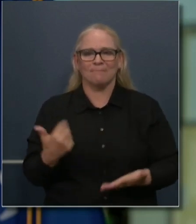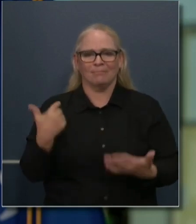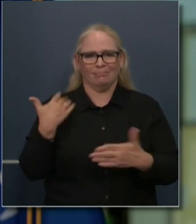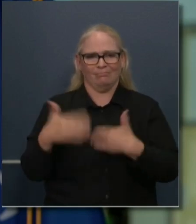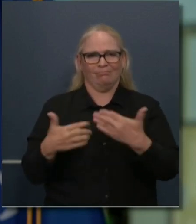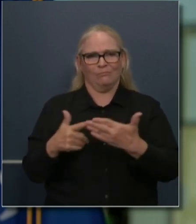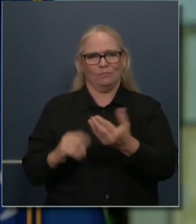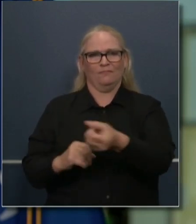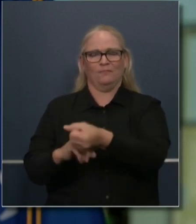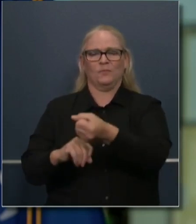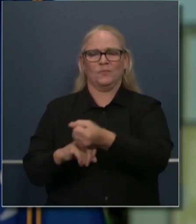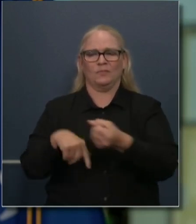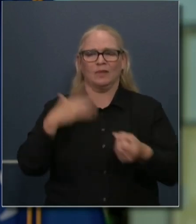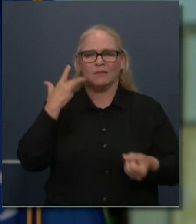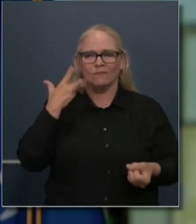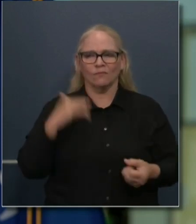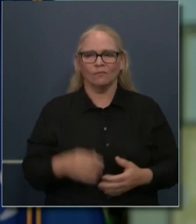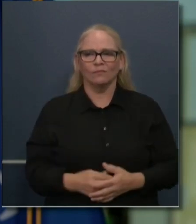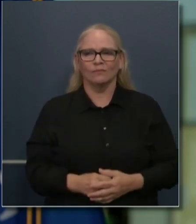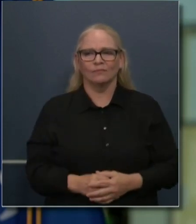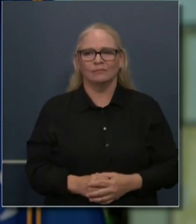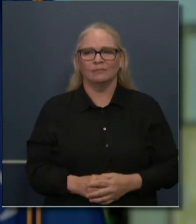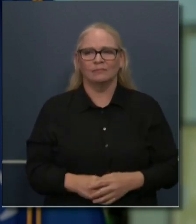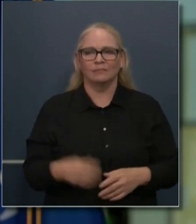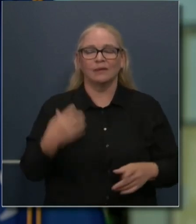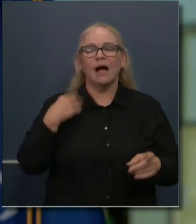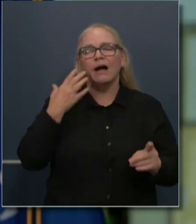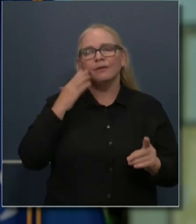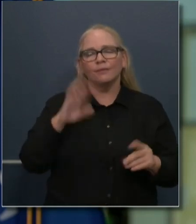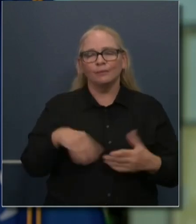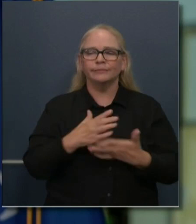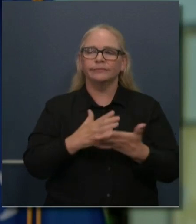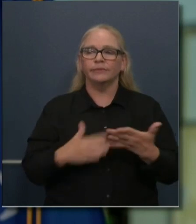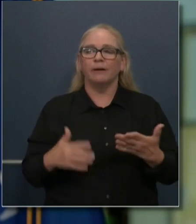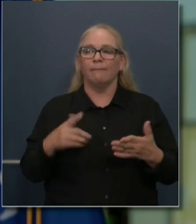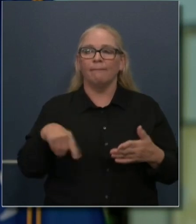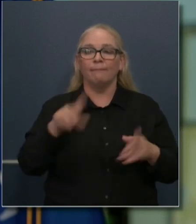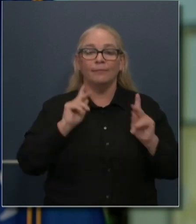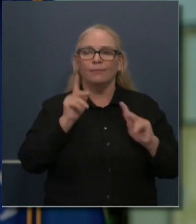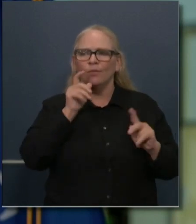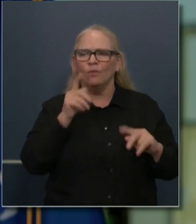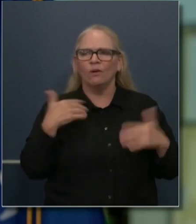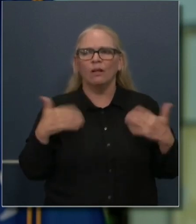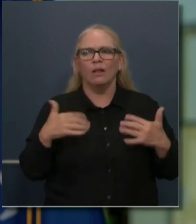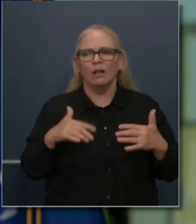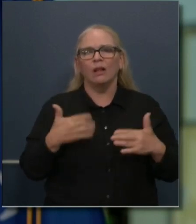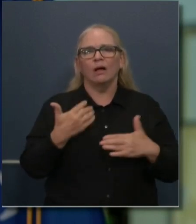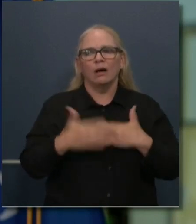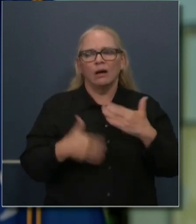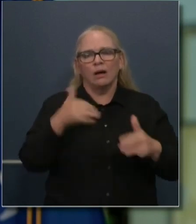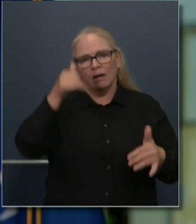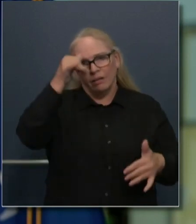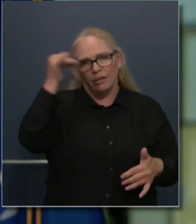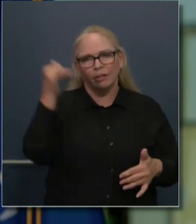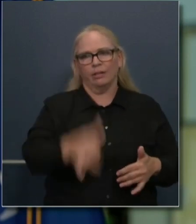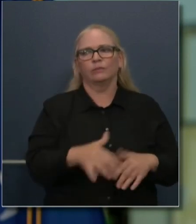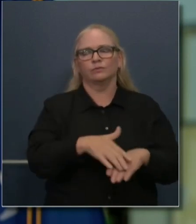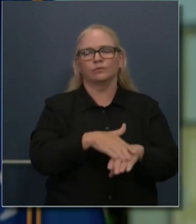terms of our criticism of the lethargy of the process so far coming from the United States